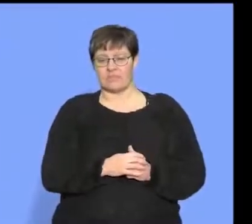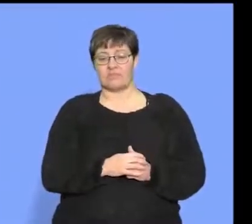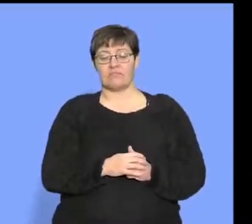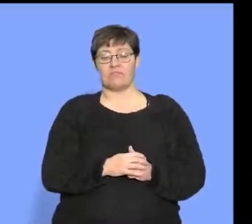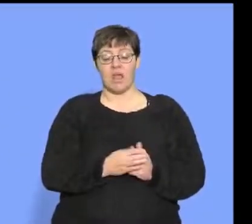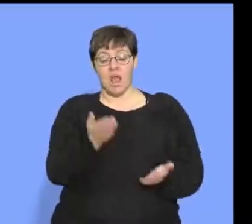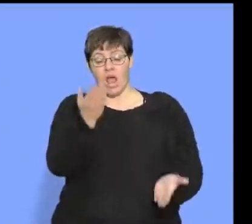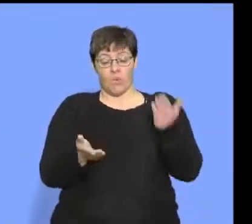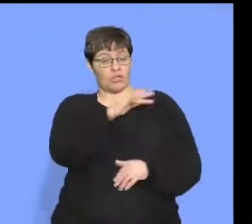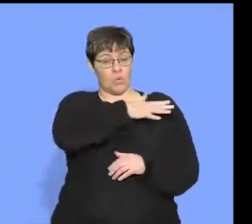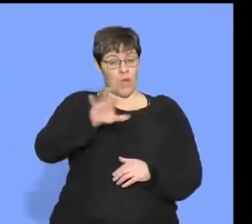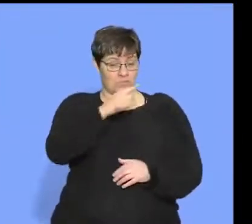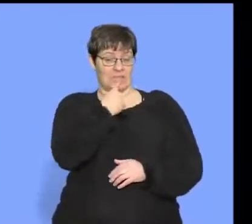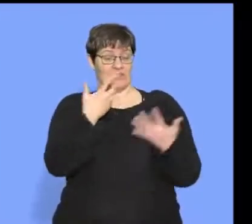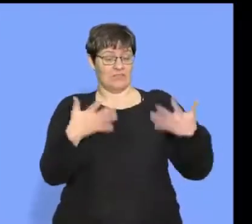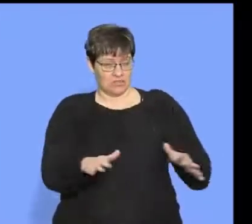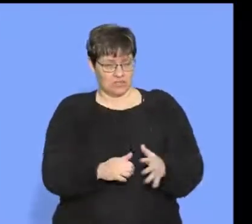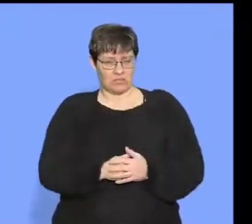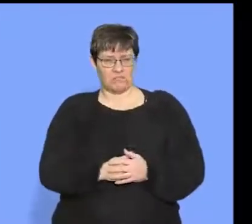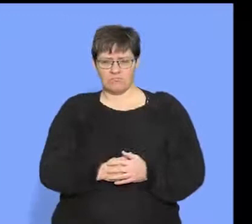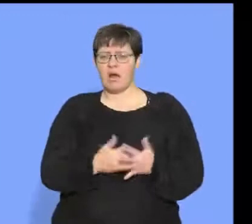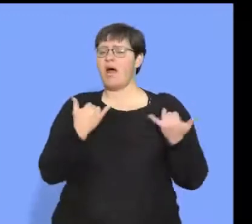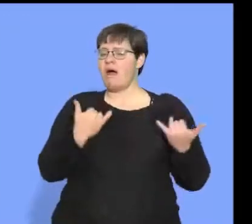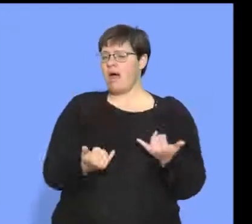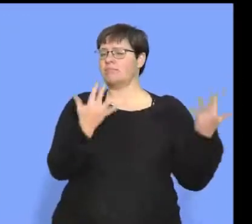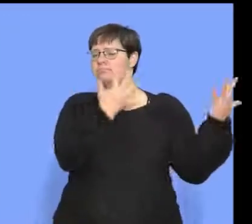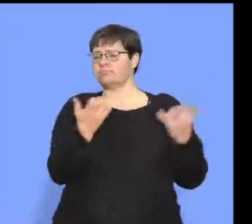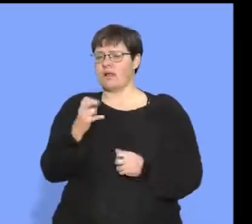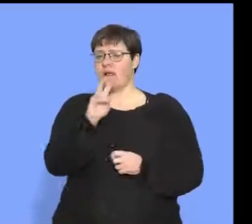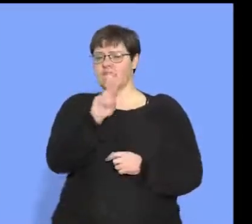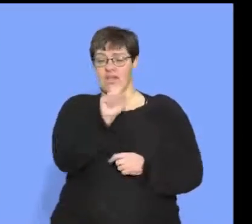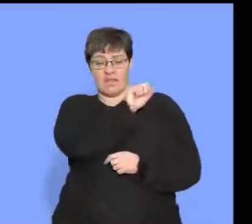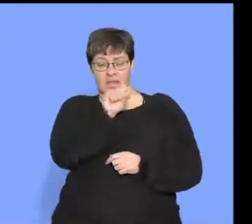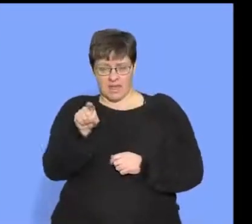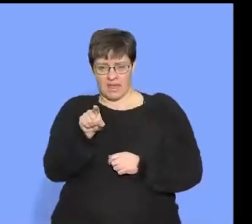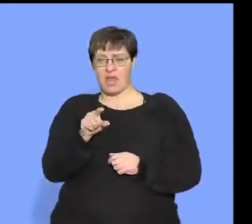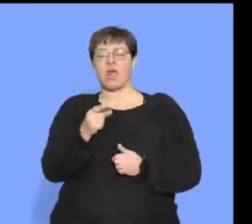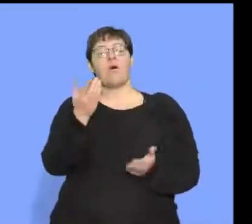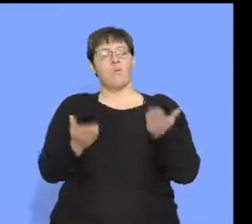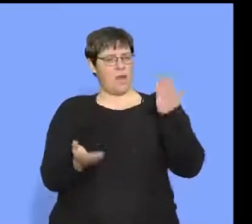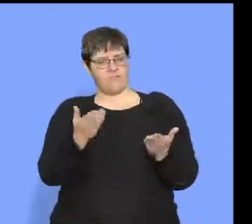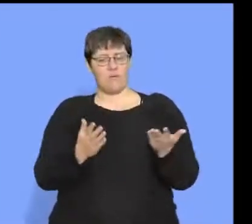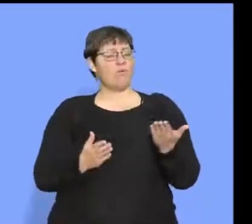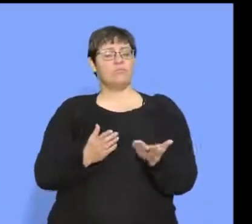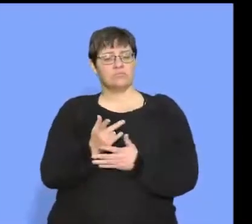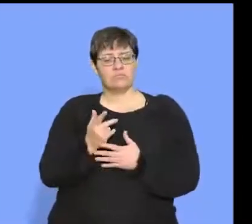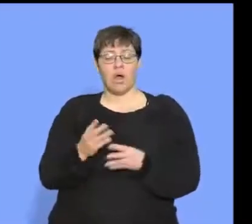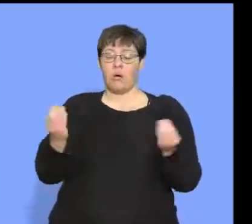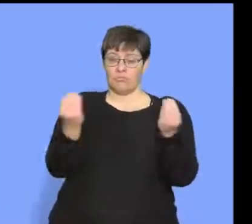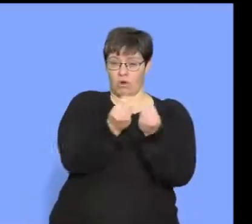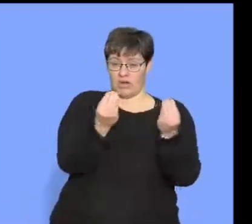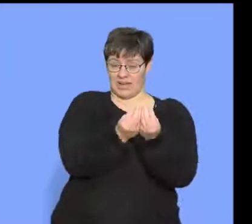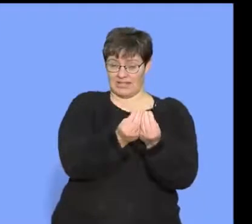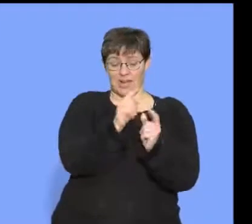In the wave equation, as I said, we are able to calculate the velocity of a wave by taking the